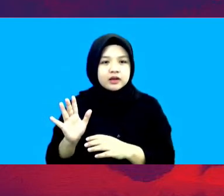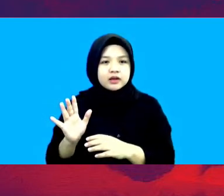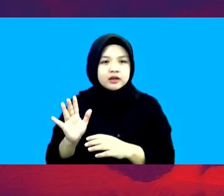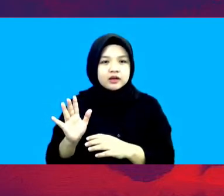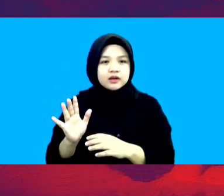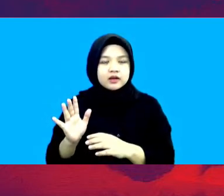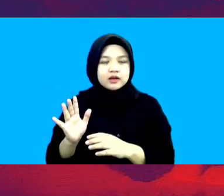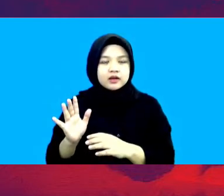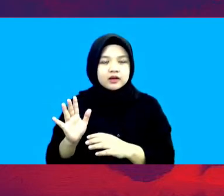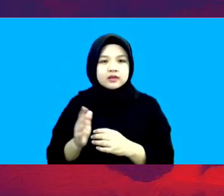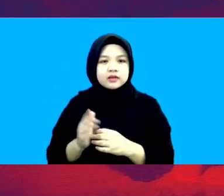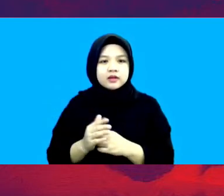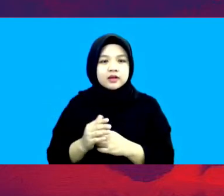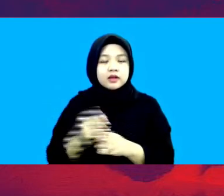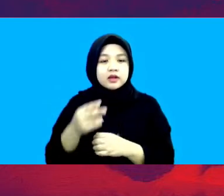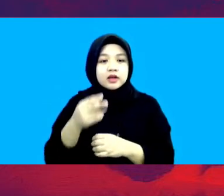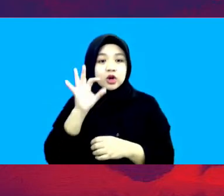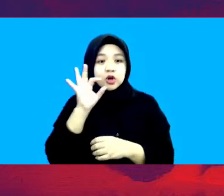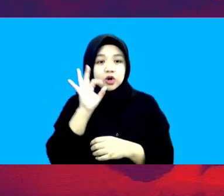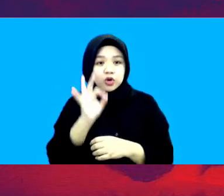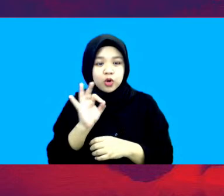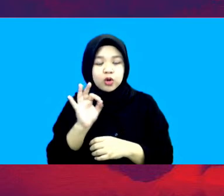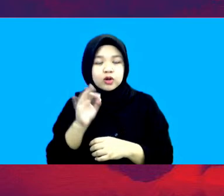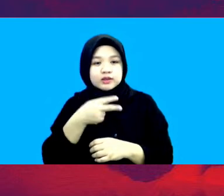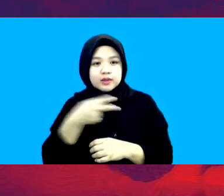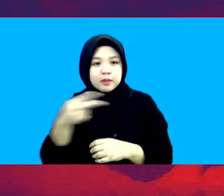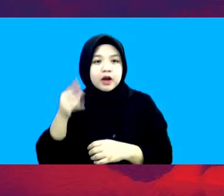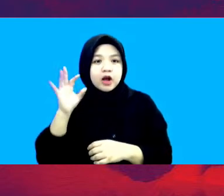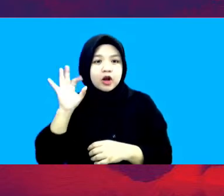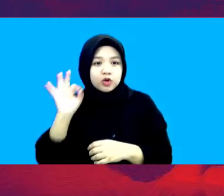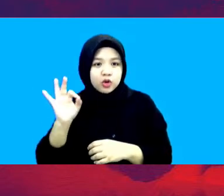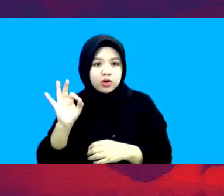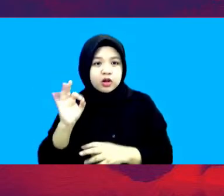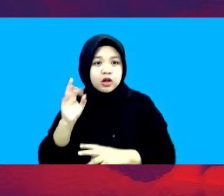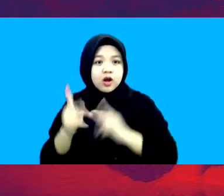8, different persons' income, who's poor?